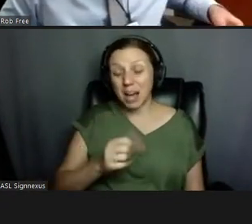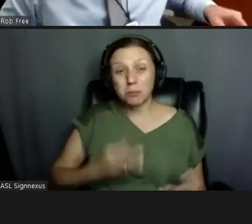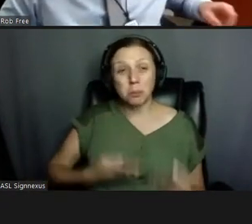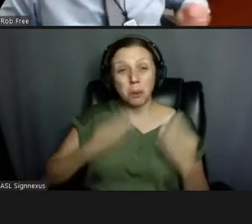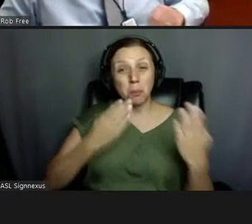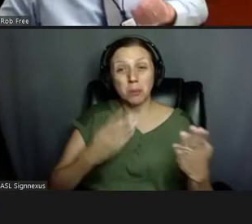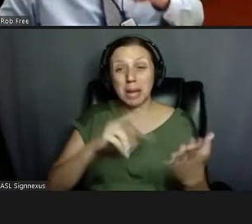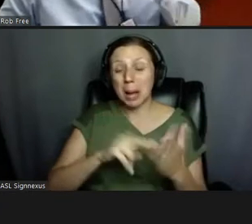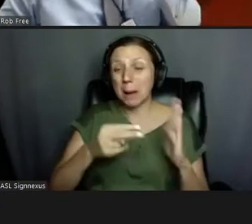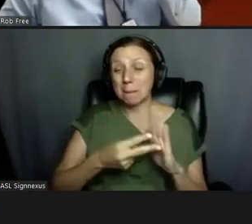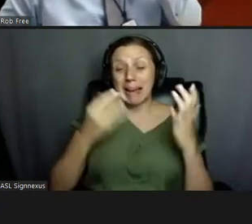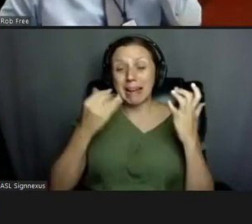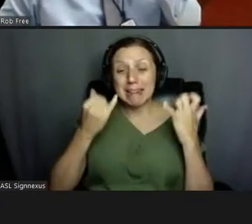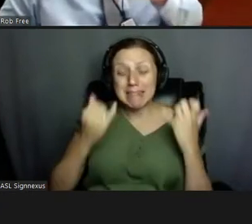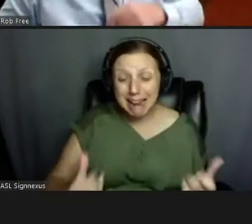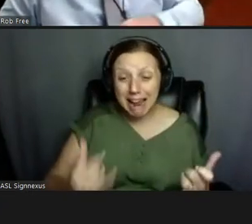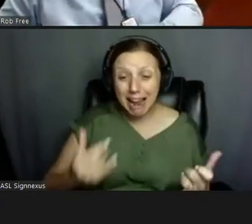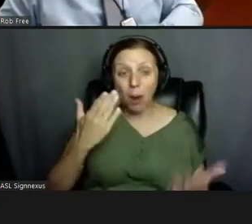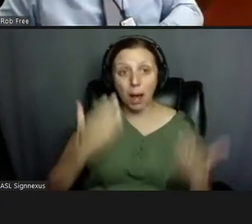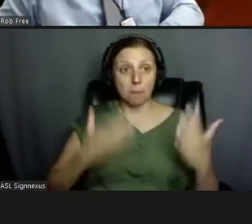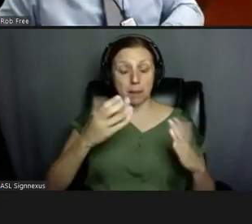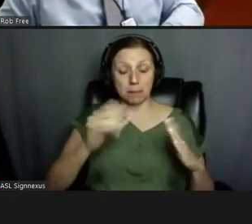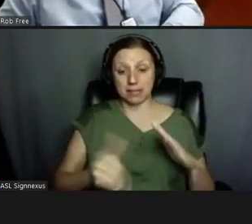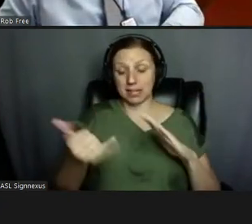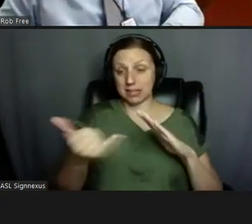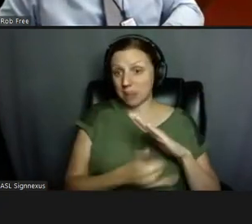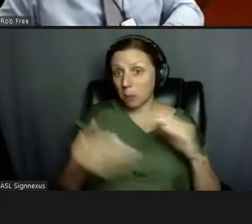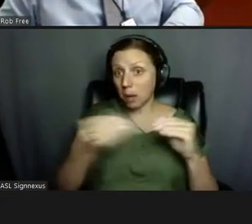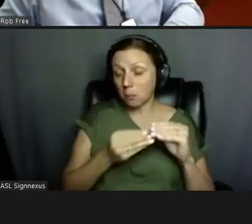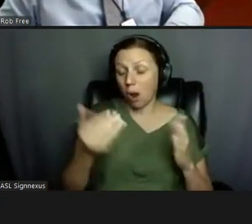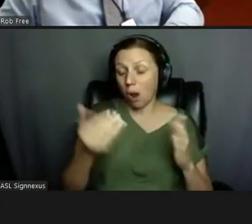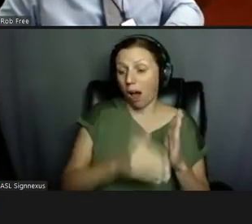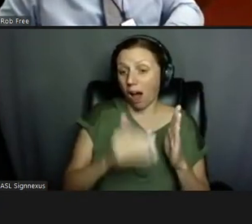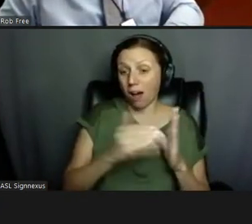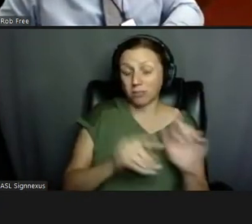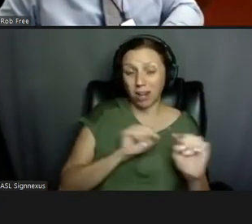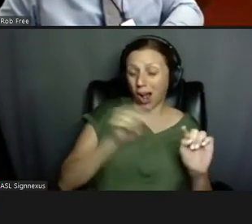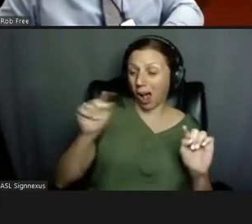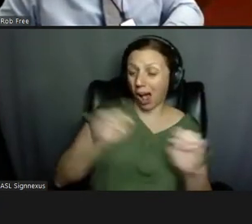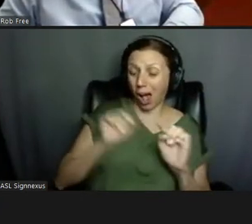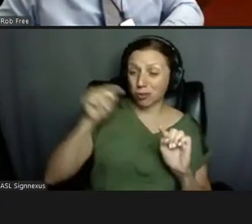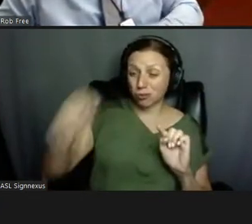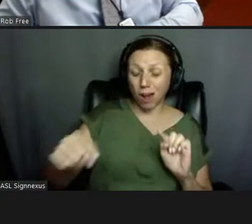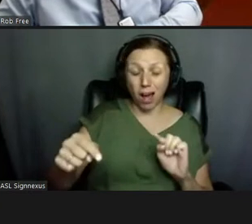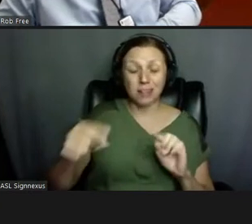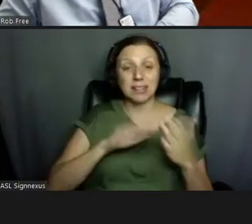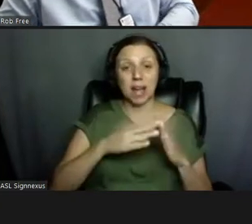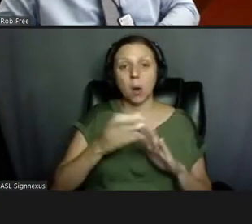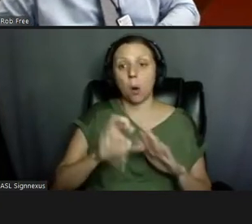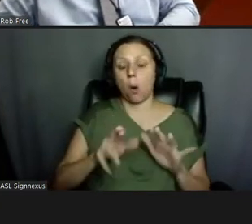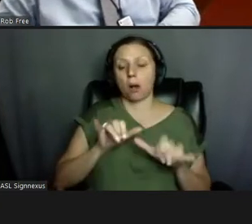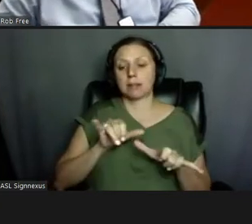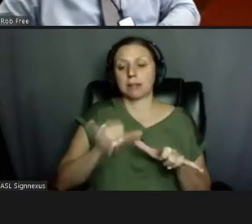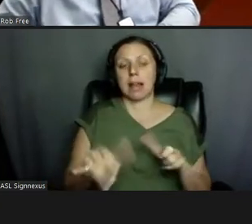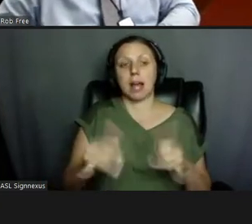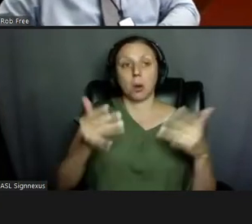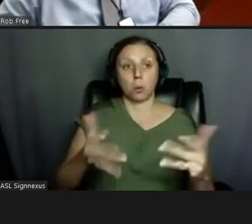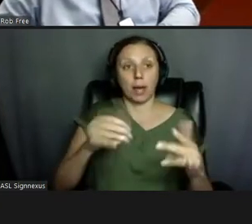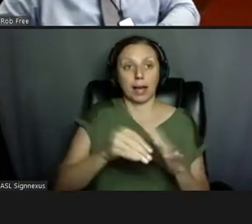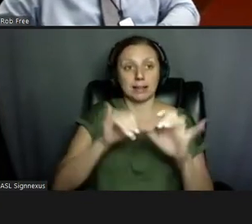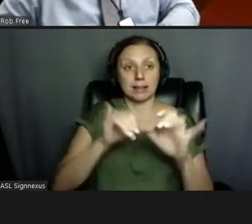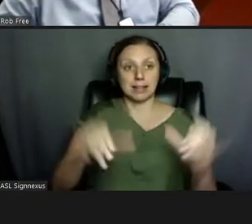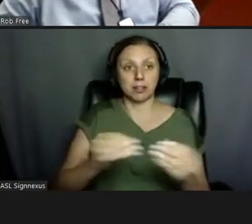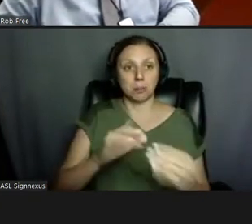the possibly take a subway across town more or wait in the station longer, which makes me very uneasy.